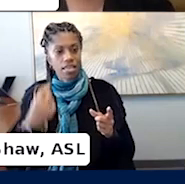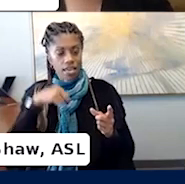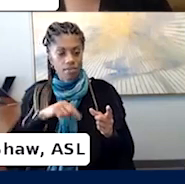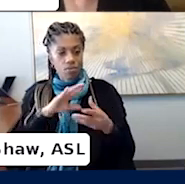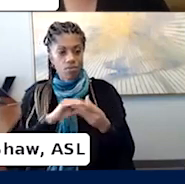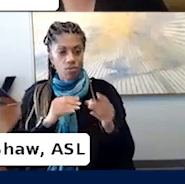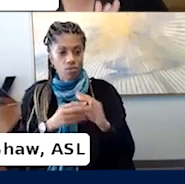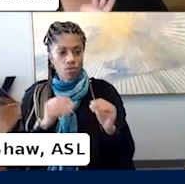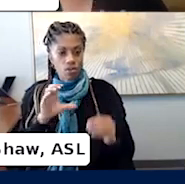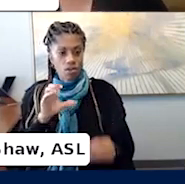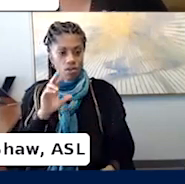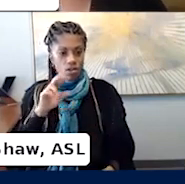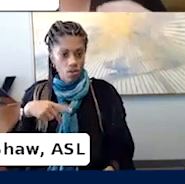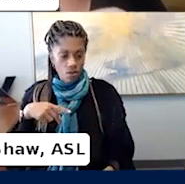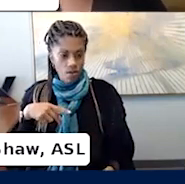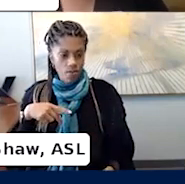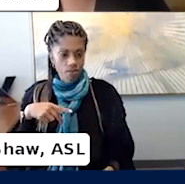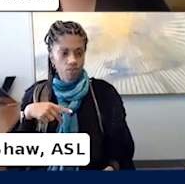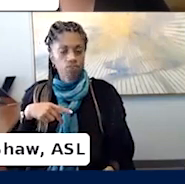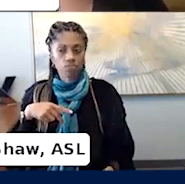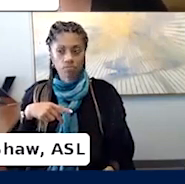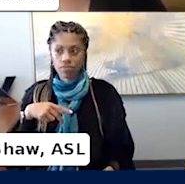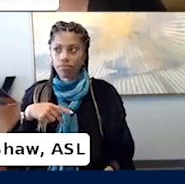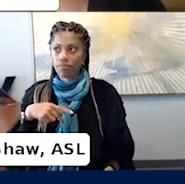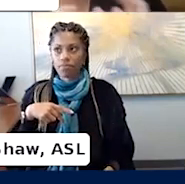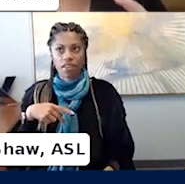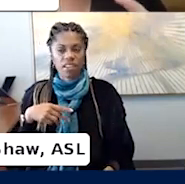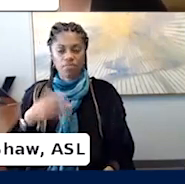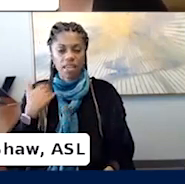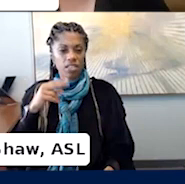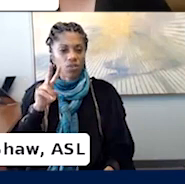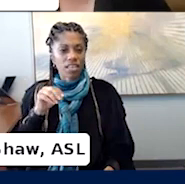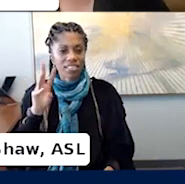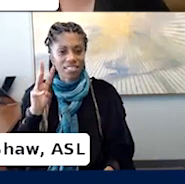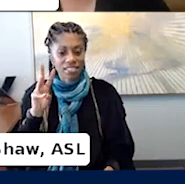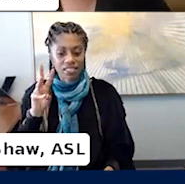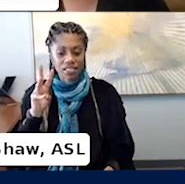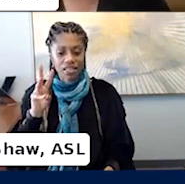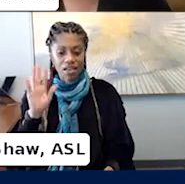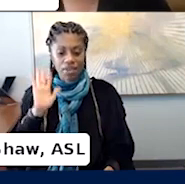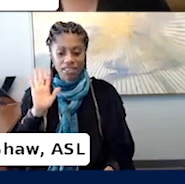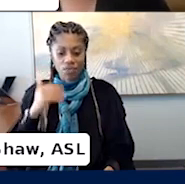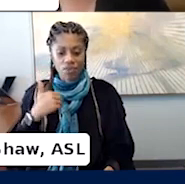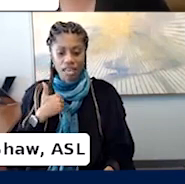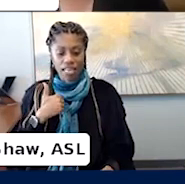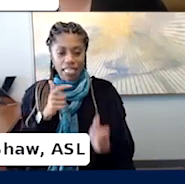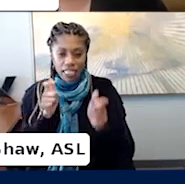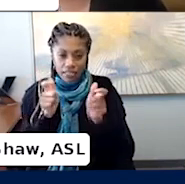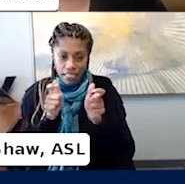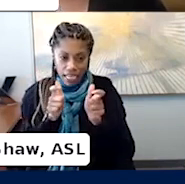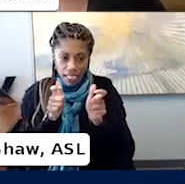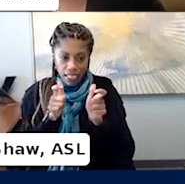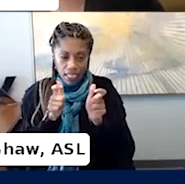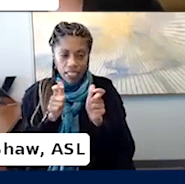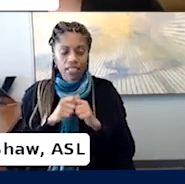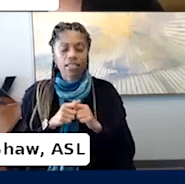conversation together back in 2006, just a few years in, when we had a little recording booth in the middle of the hustle and bustle of Grand Central